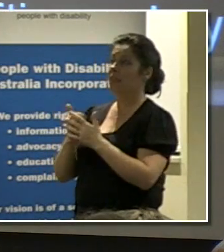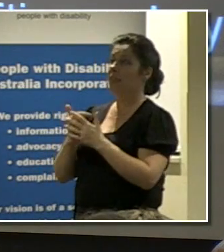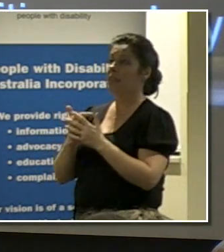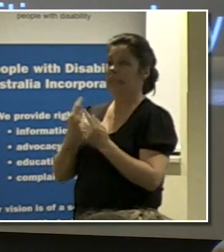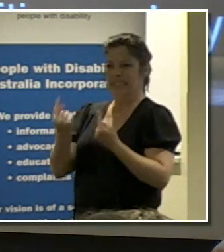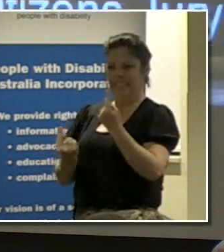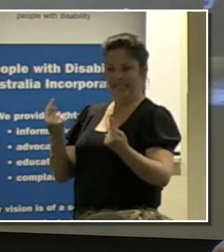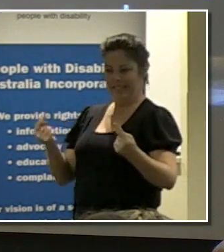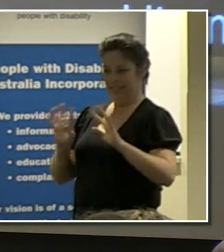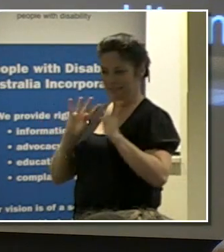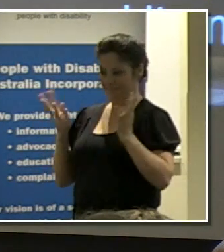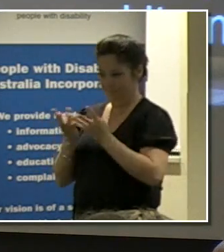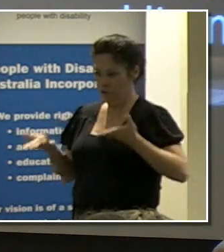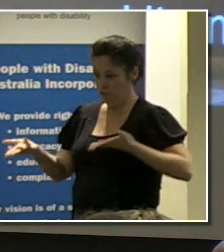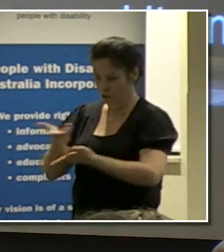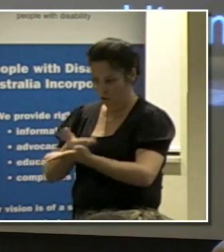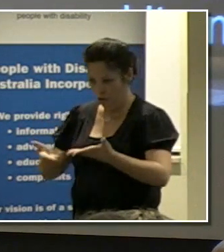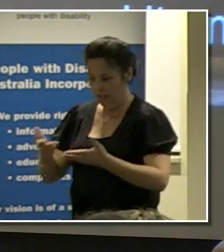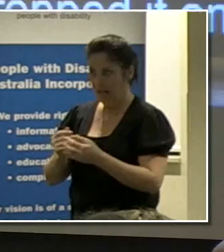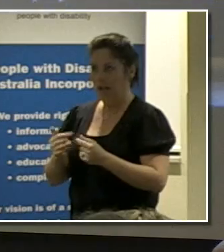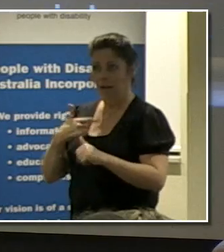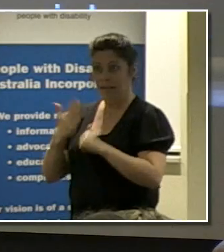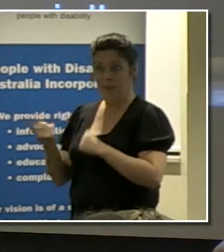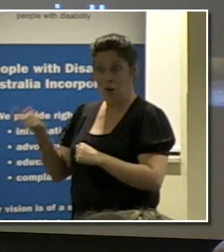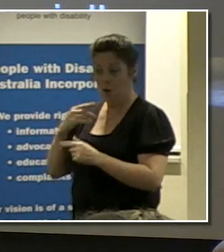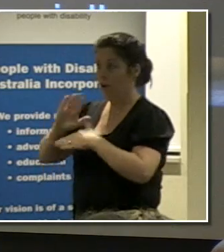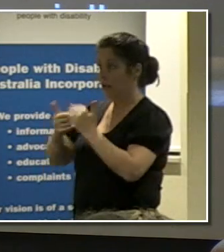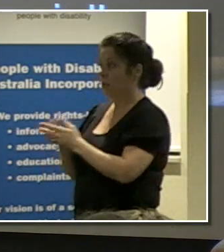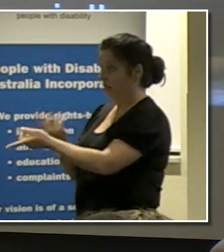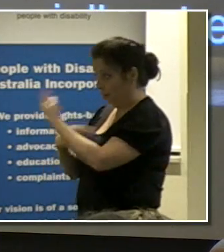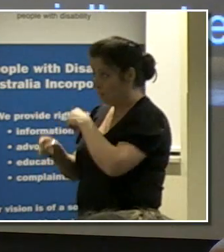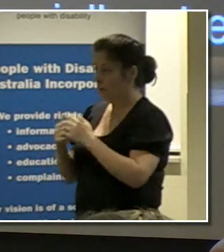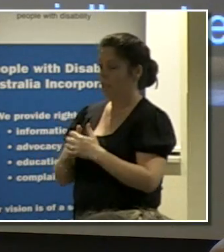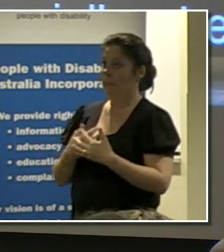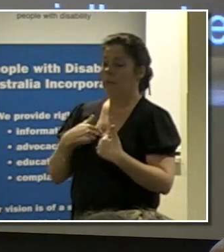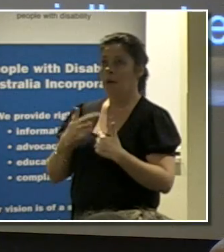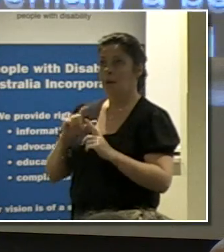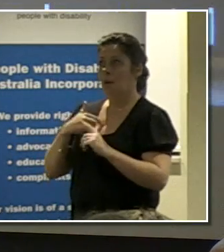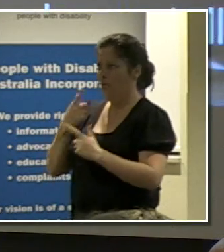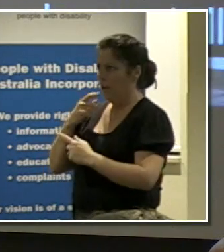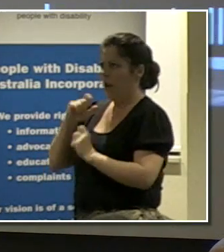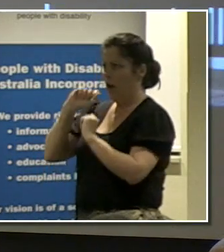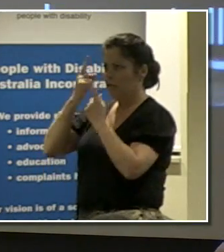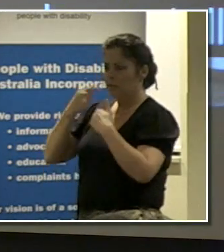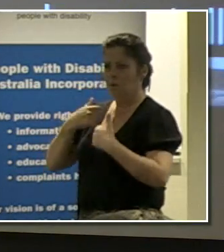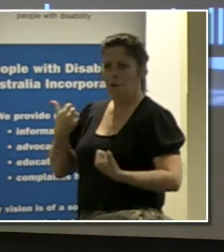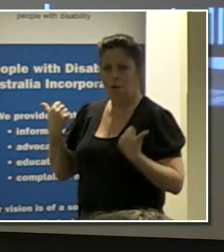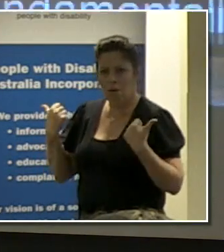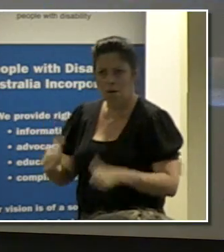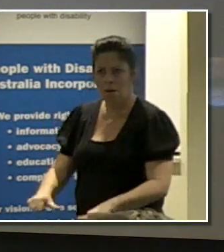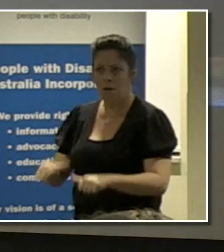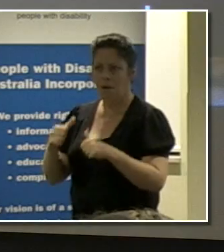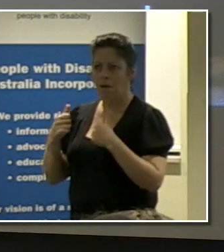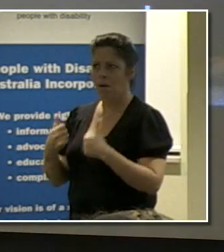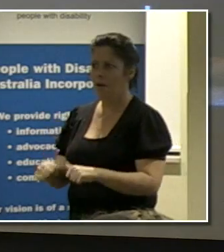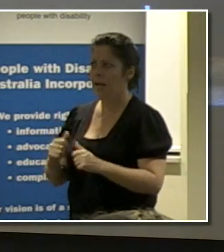if you're developing anything, the wider input you can have, the better. and you get a stronger